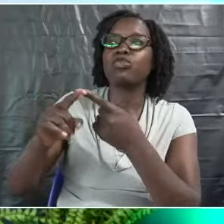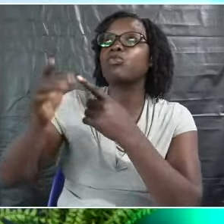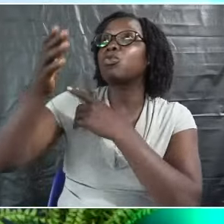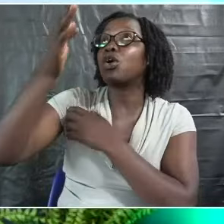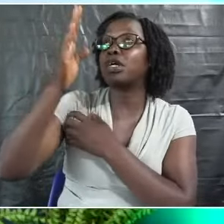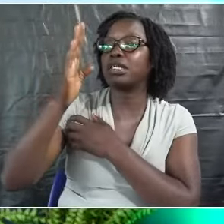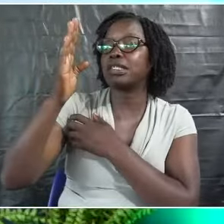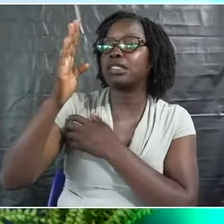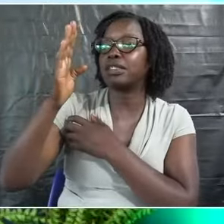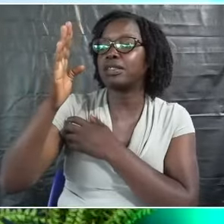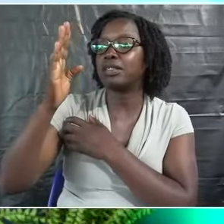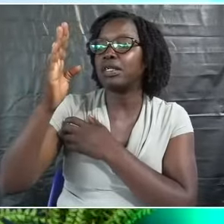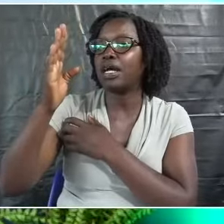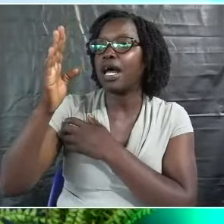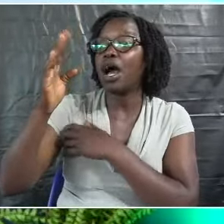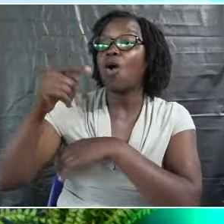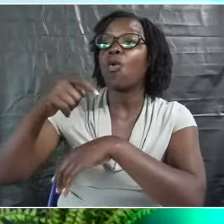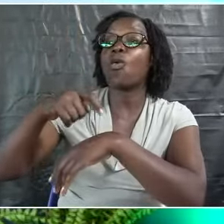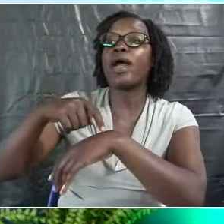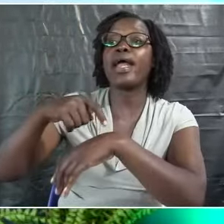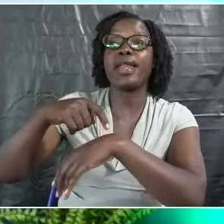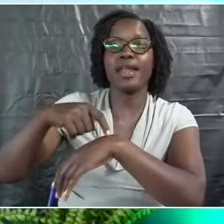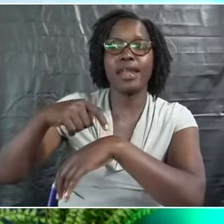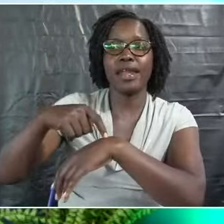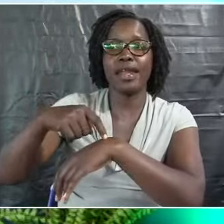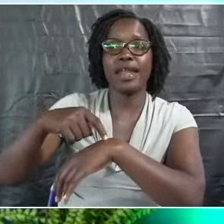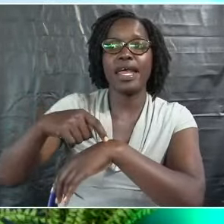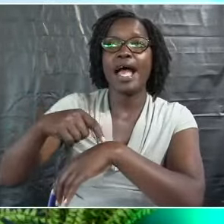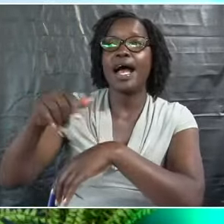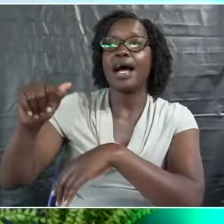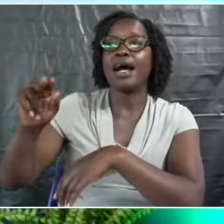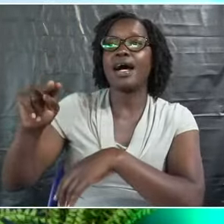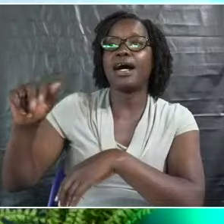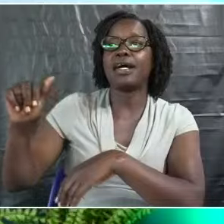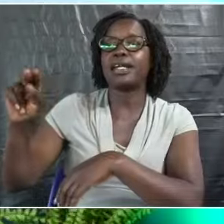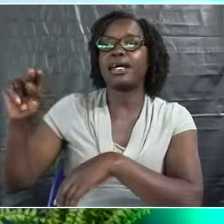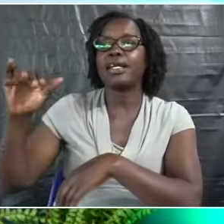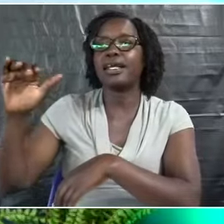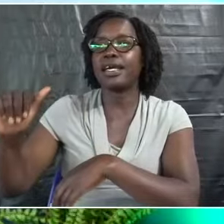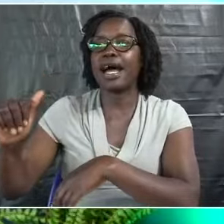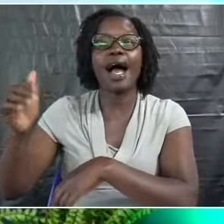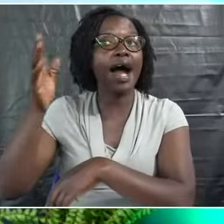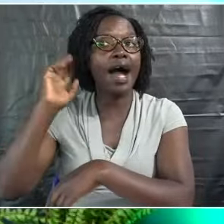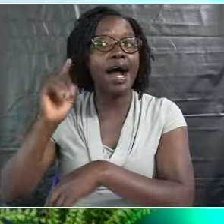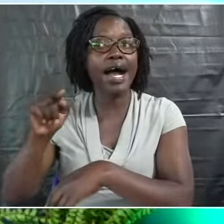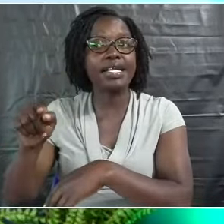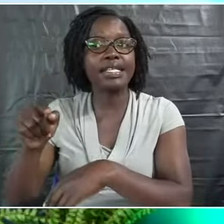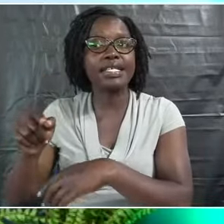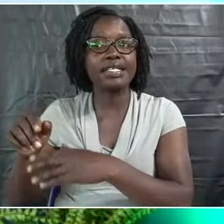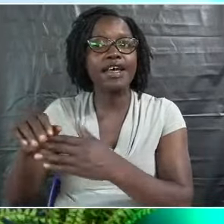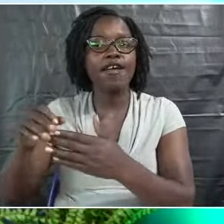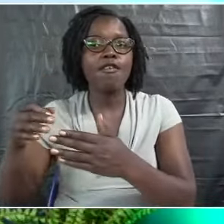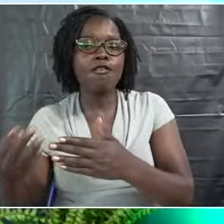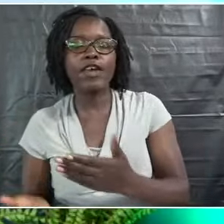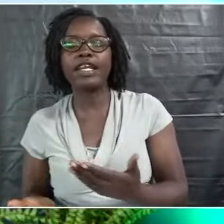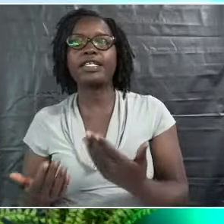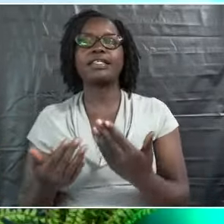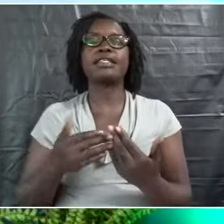God. When Ananias heard this, he fell down and